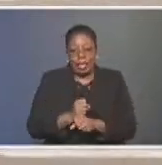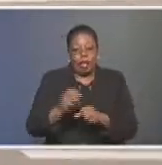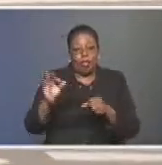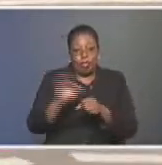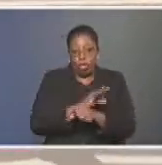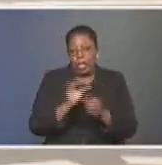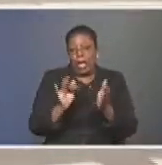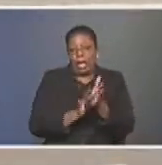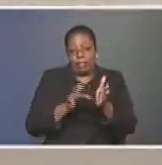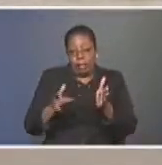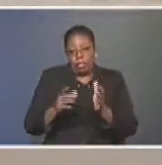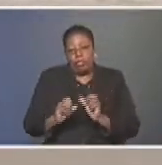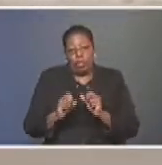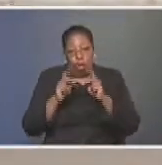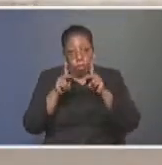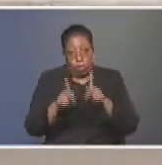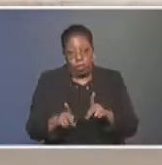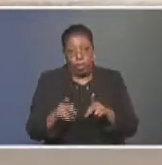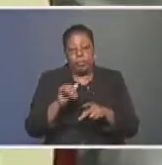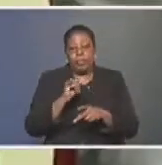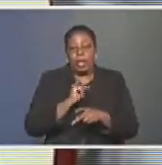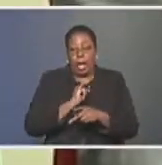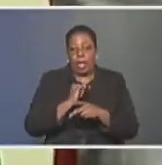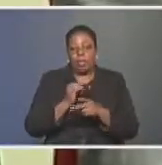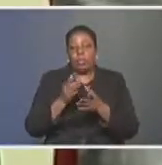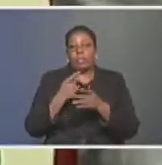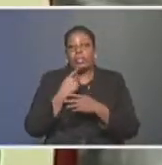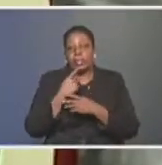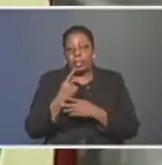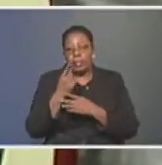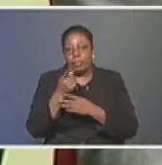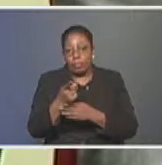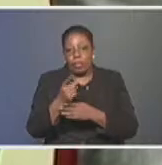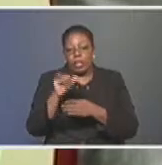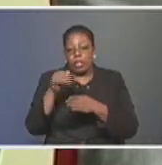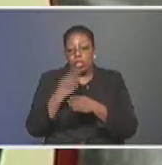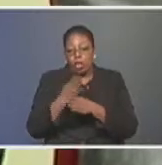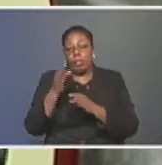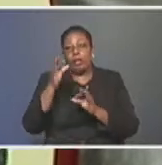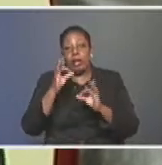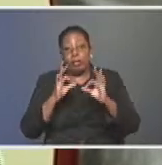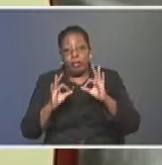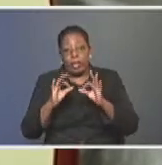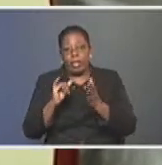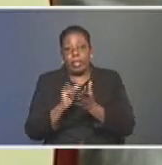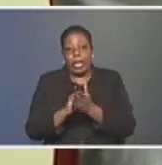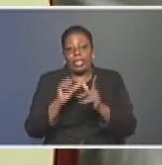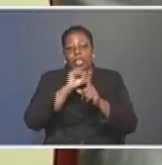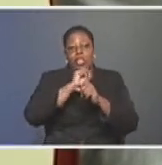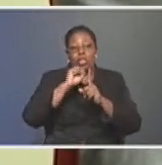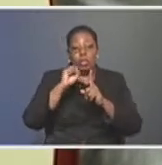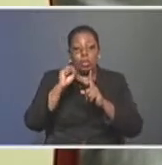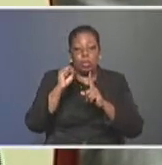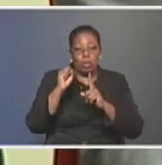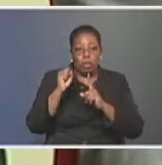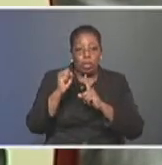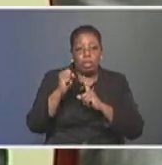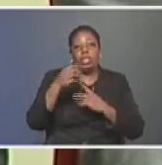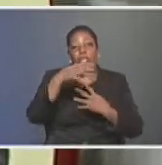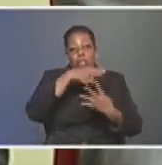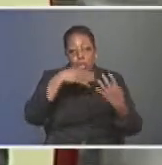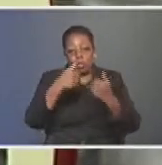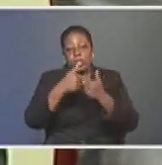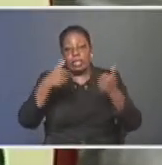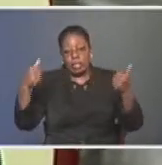of this opportunity. And I will hasten to add during the job fair that social distancing and COVID